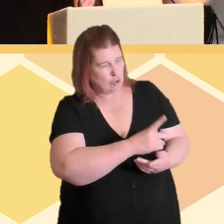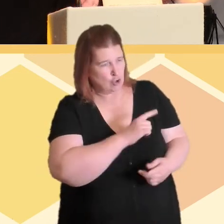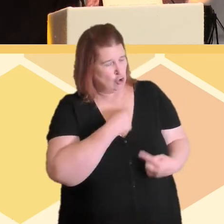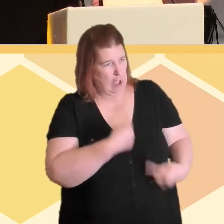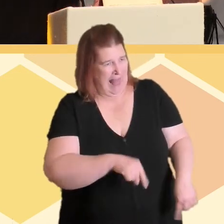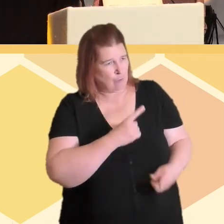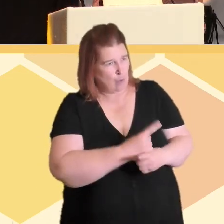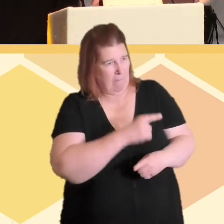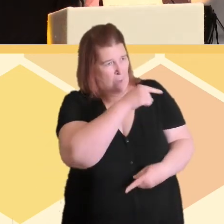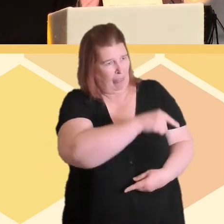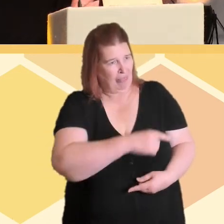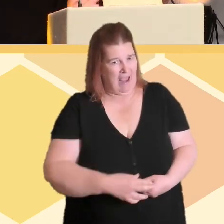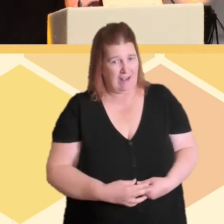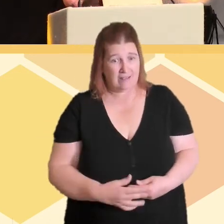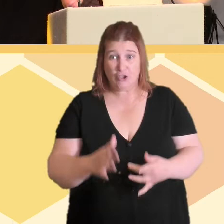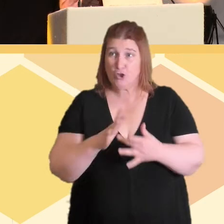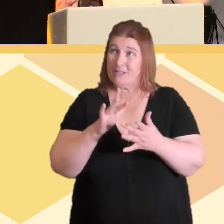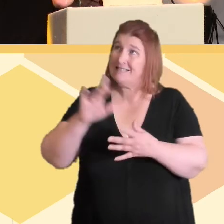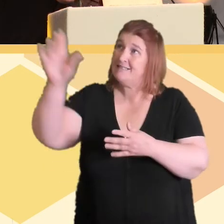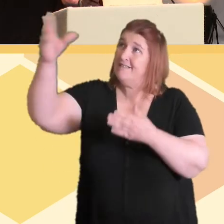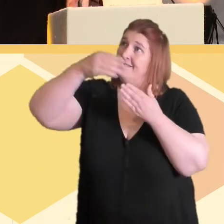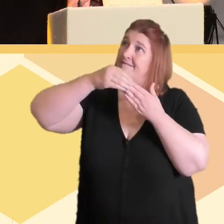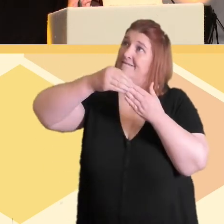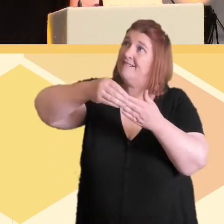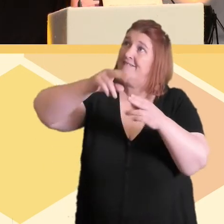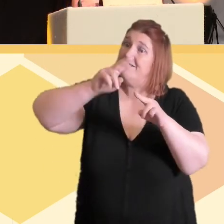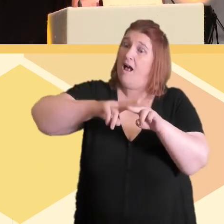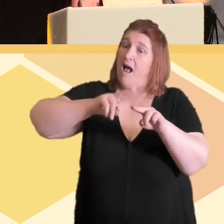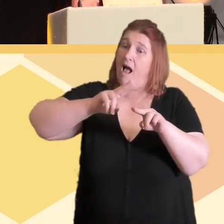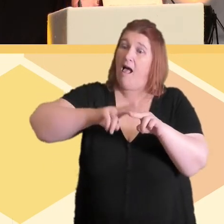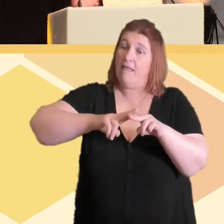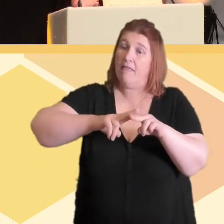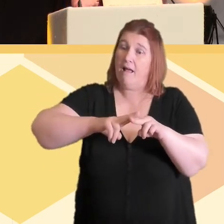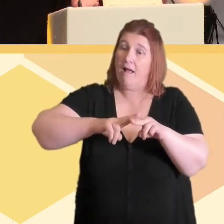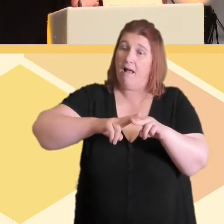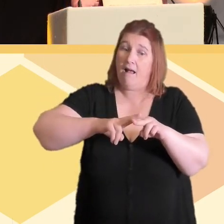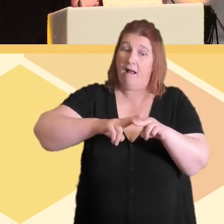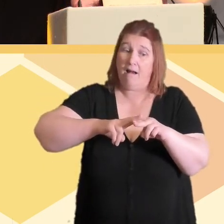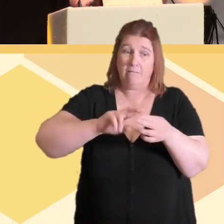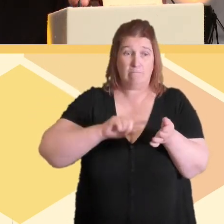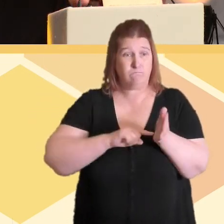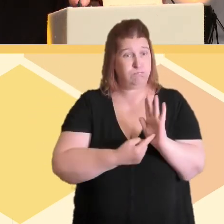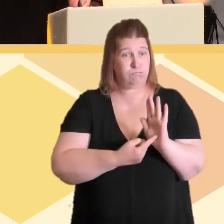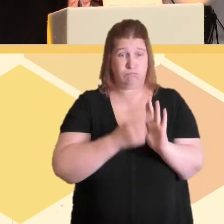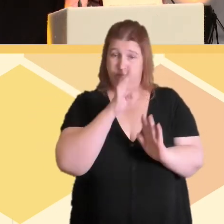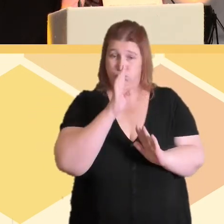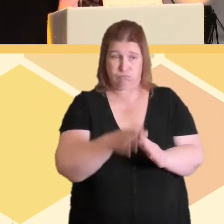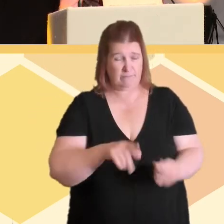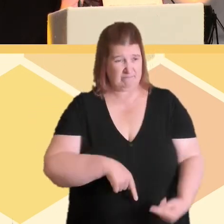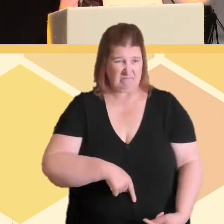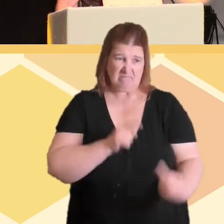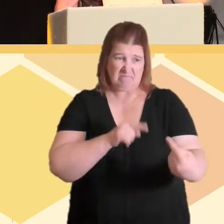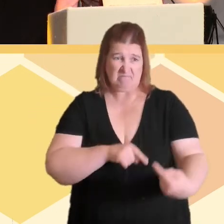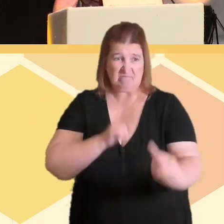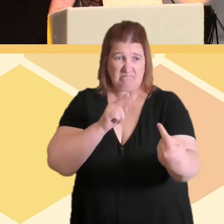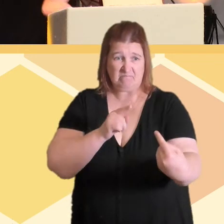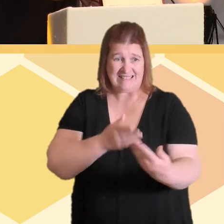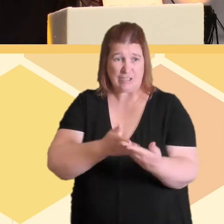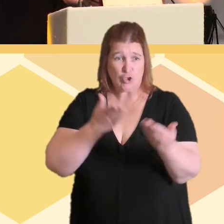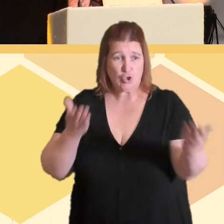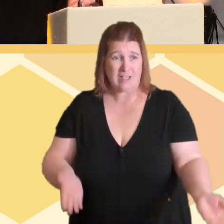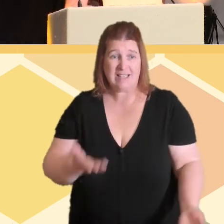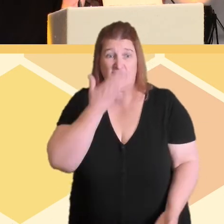Jesus was led by his Father to places polite people thought he shouldn't be. He confronted injustice and